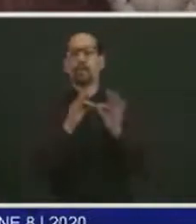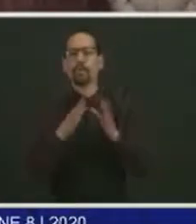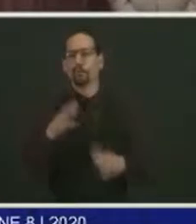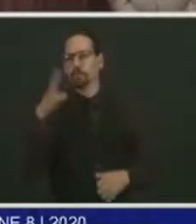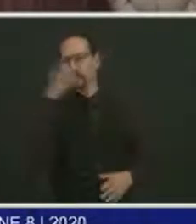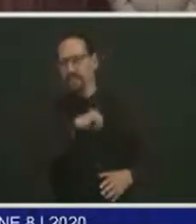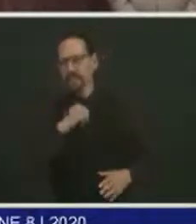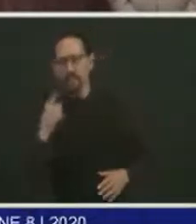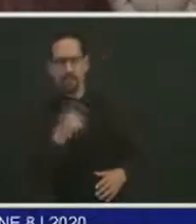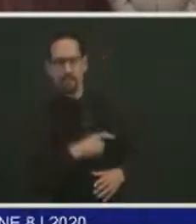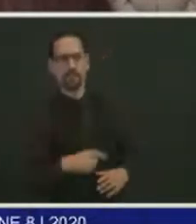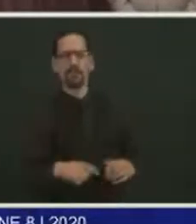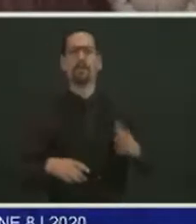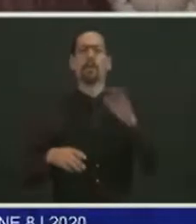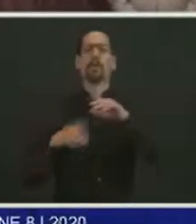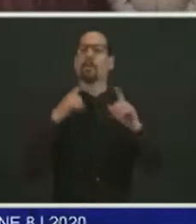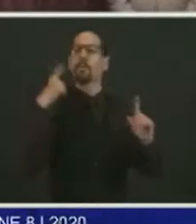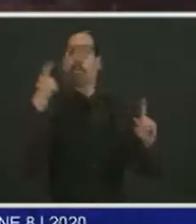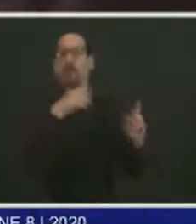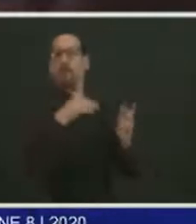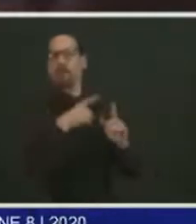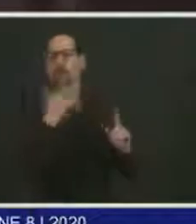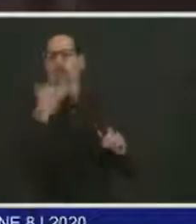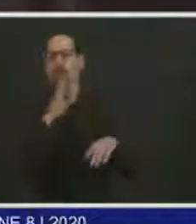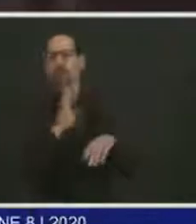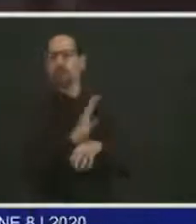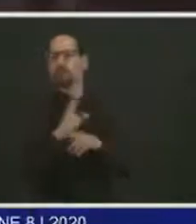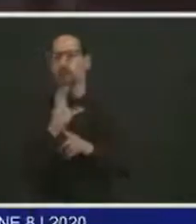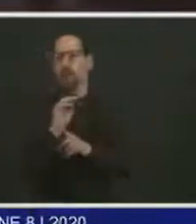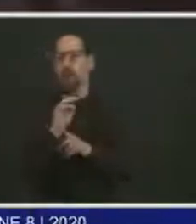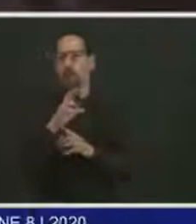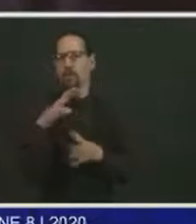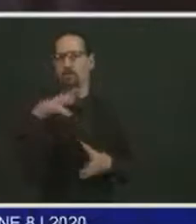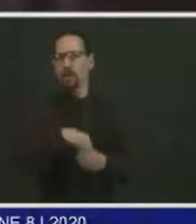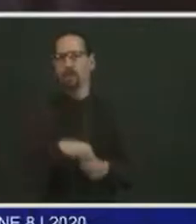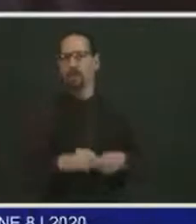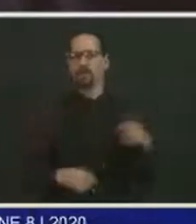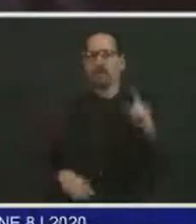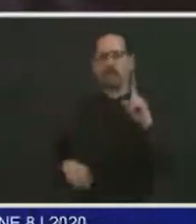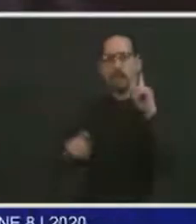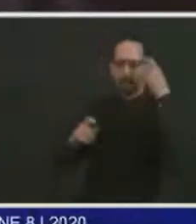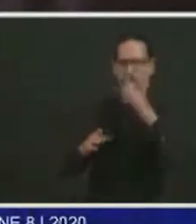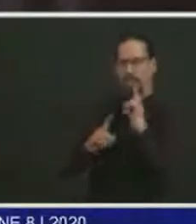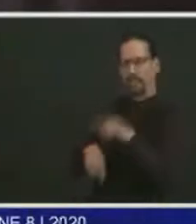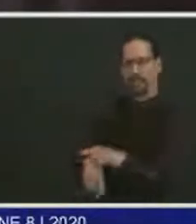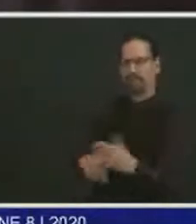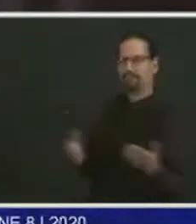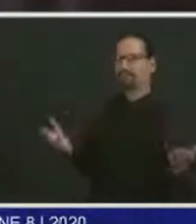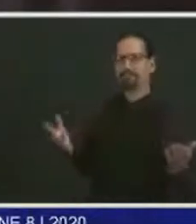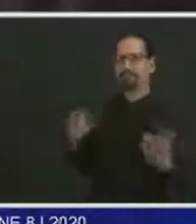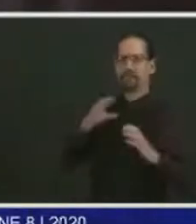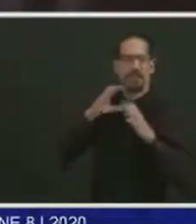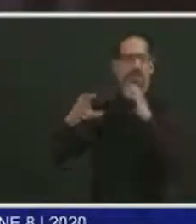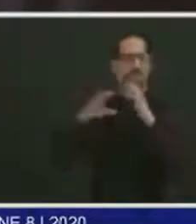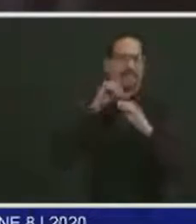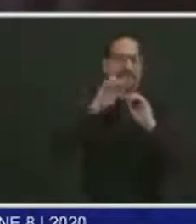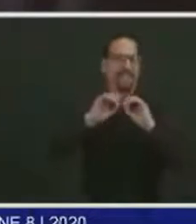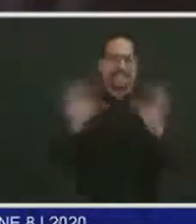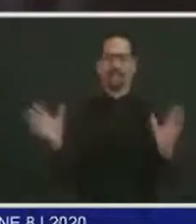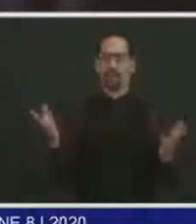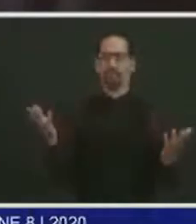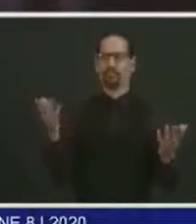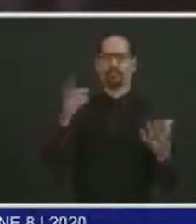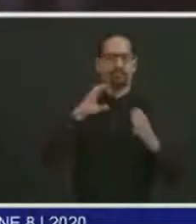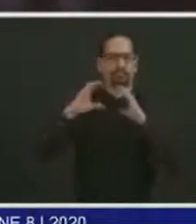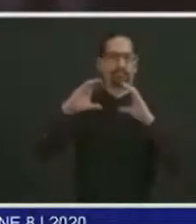their job. You know, Commerce, it's clear that there's some miscommunication in this, and I'll own that. These people are working very hard